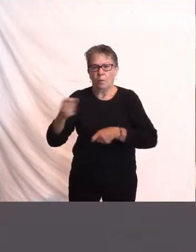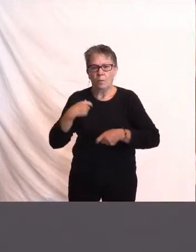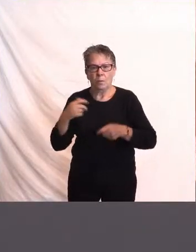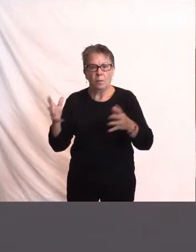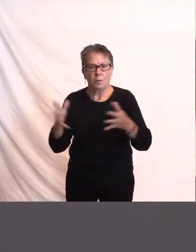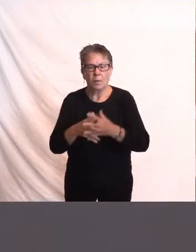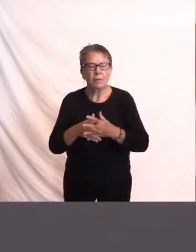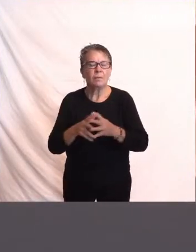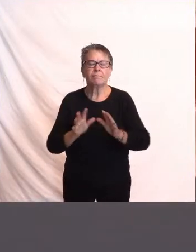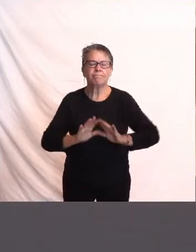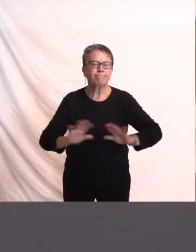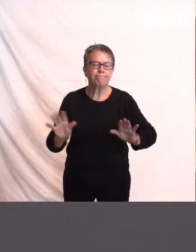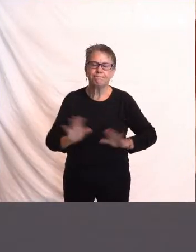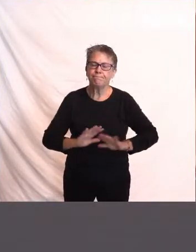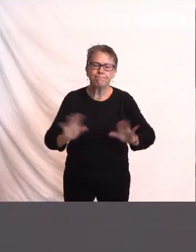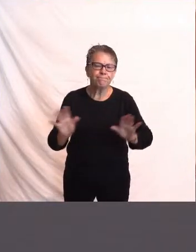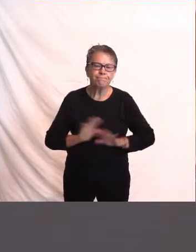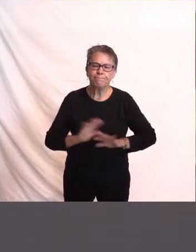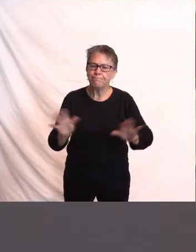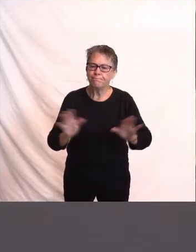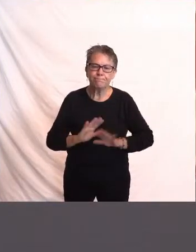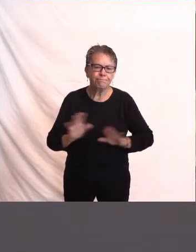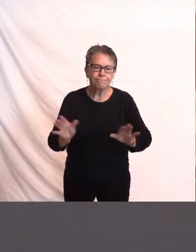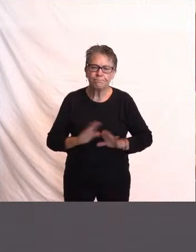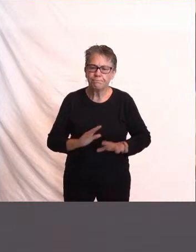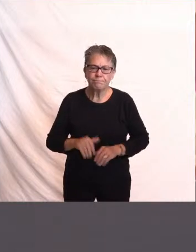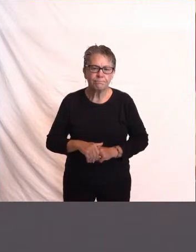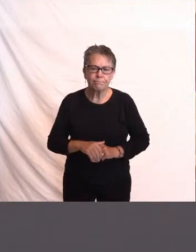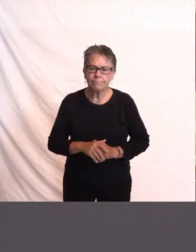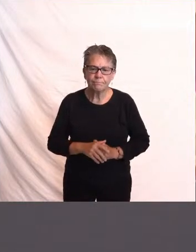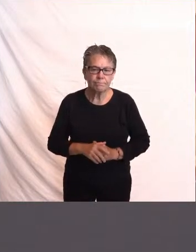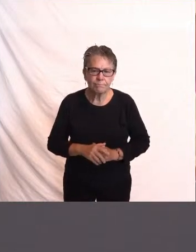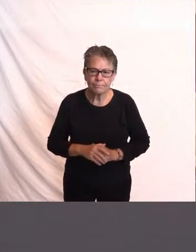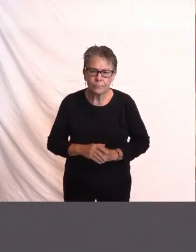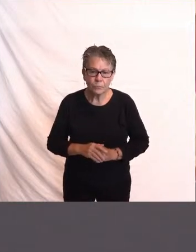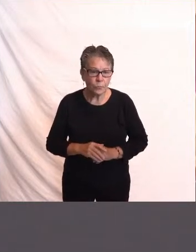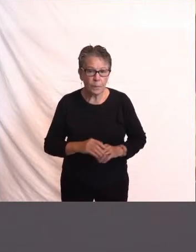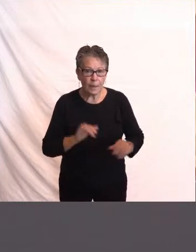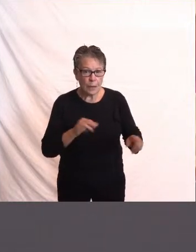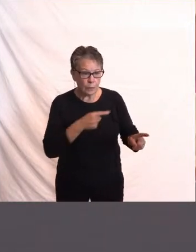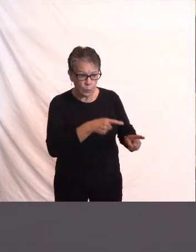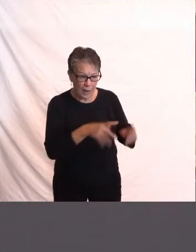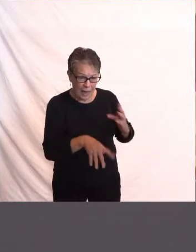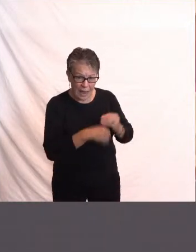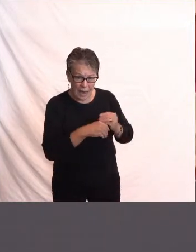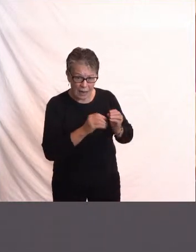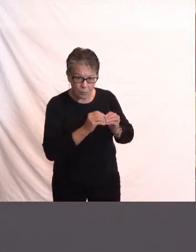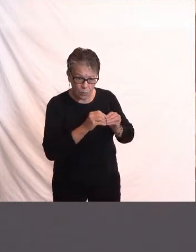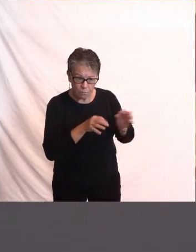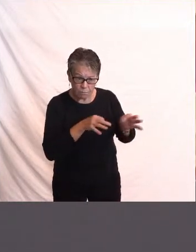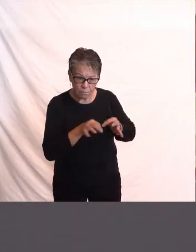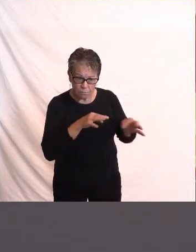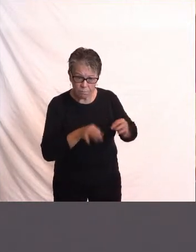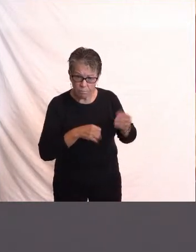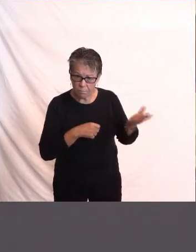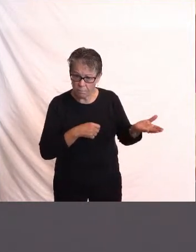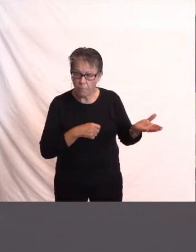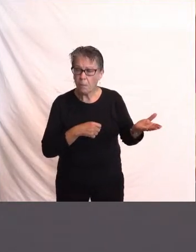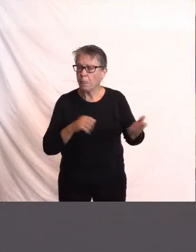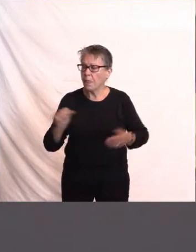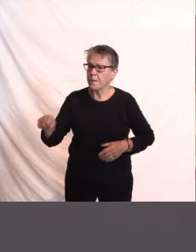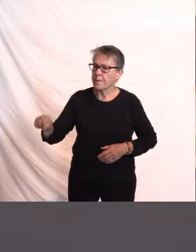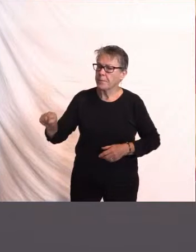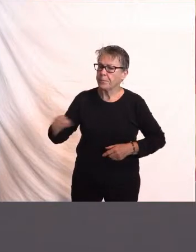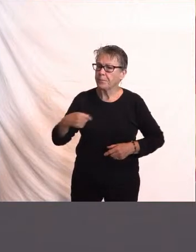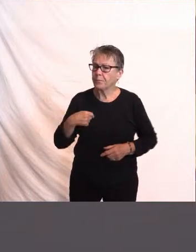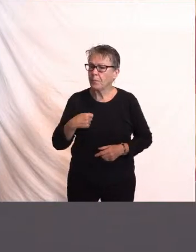Thanksgiving, Sunday tests, pregnant women, and ask Ed maybe to come in behind you on particularly that last one? Sure. On pregnant women, the message we